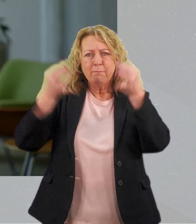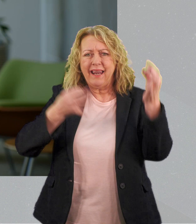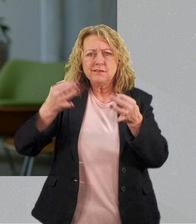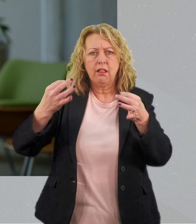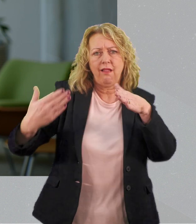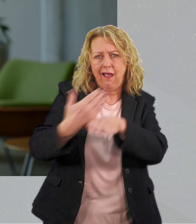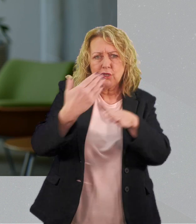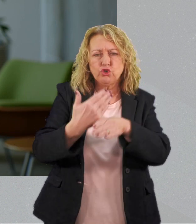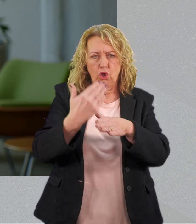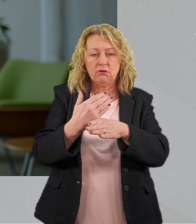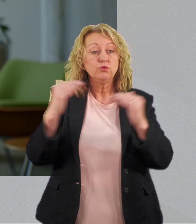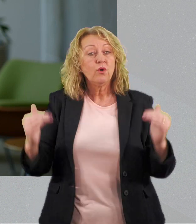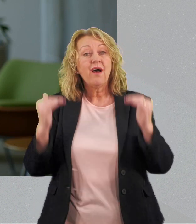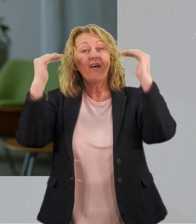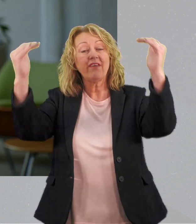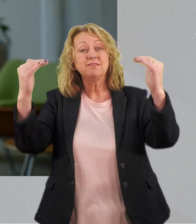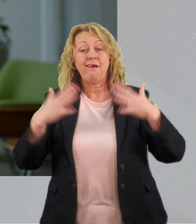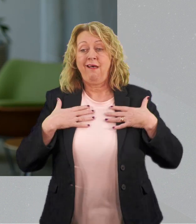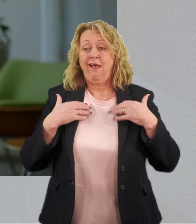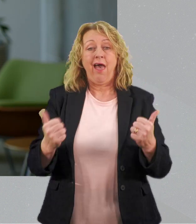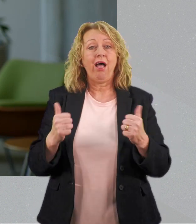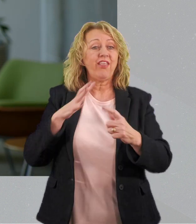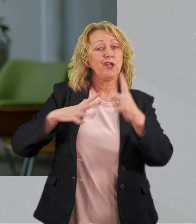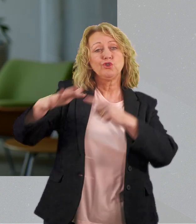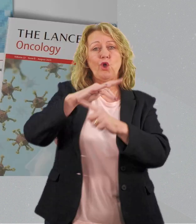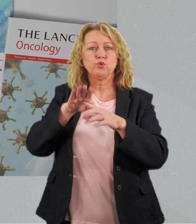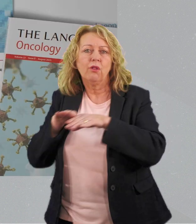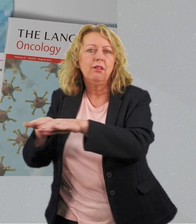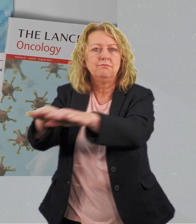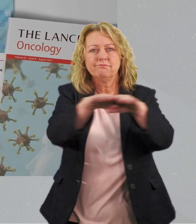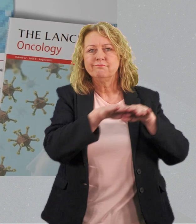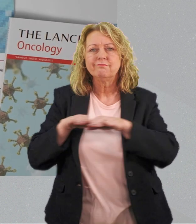action, to advance health, equity and social justice.